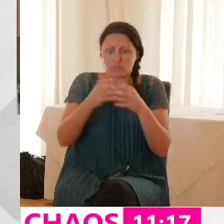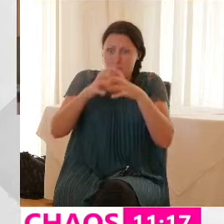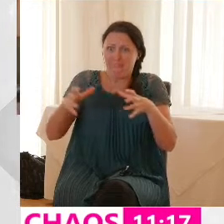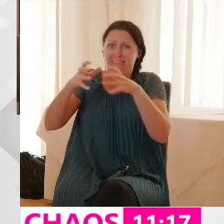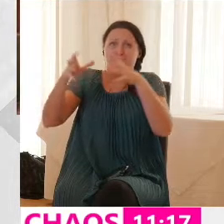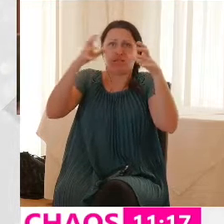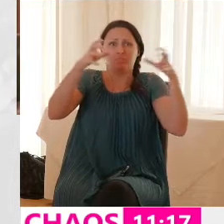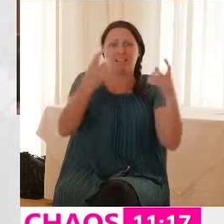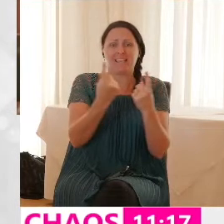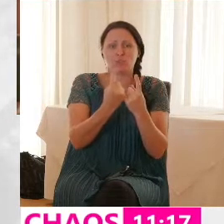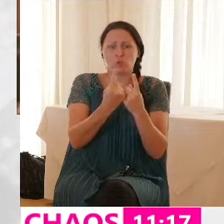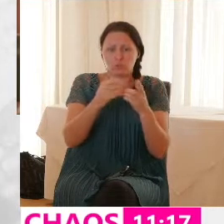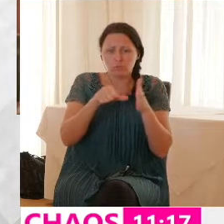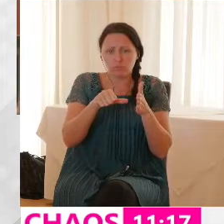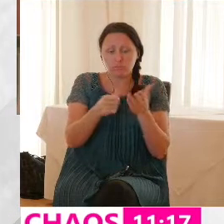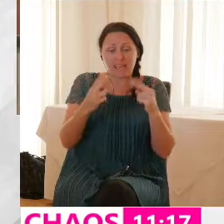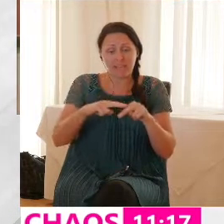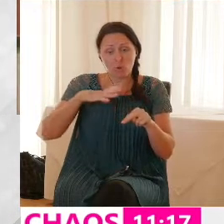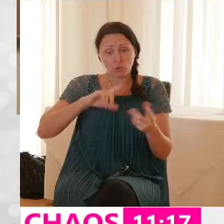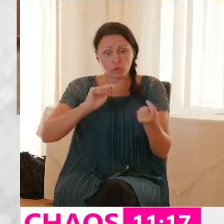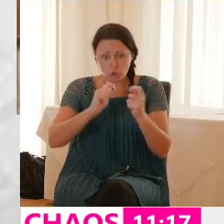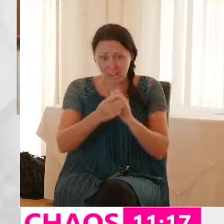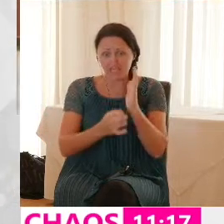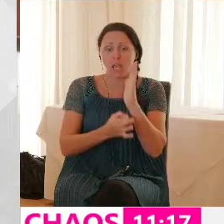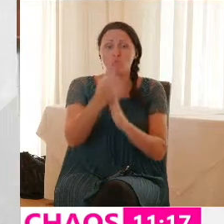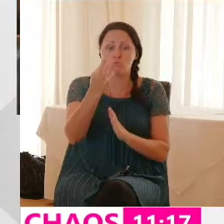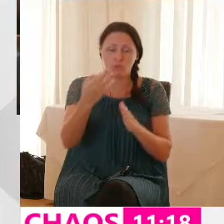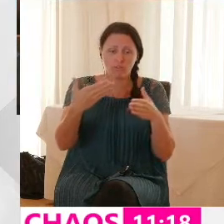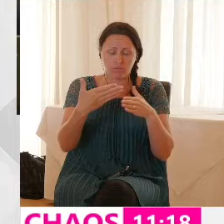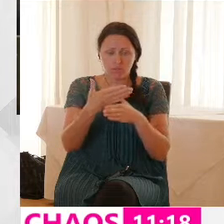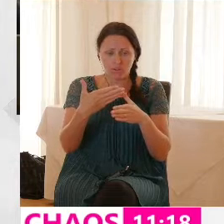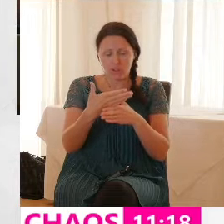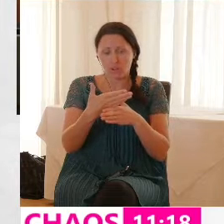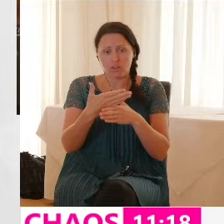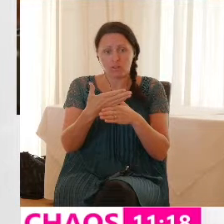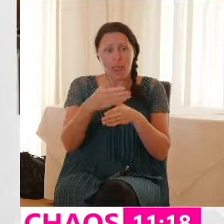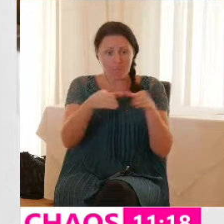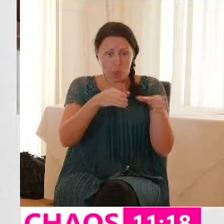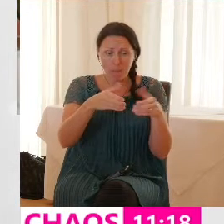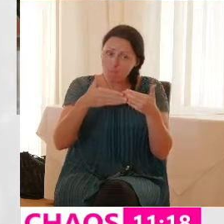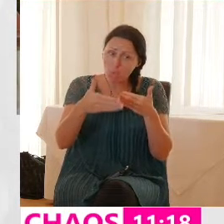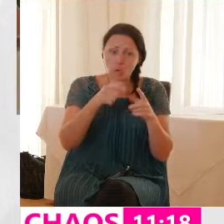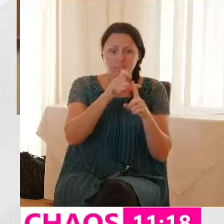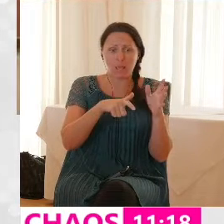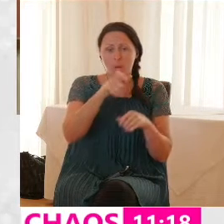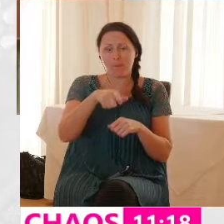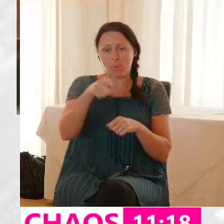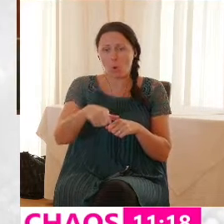that if we want to change this, if we want to improve the employment of disabled people, we have to work with a lot of